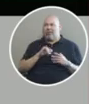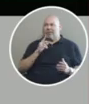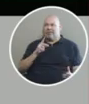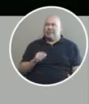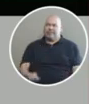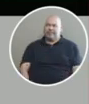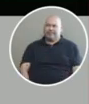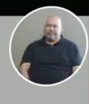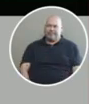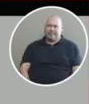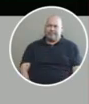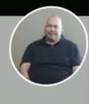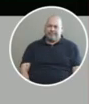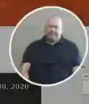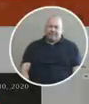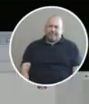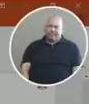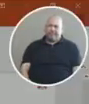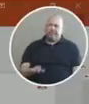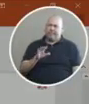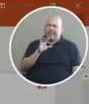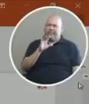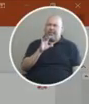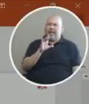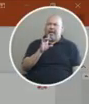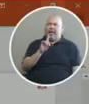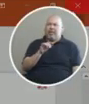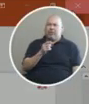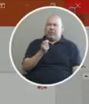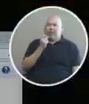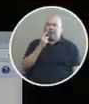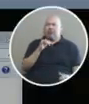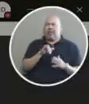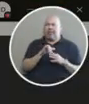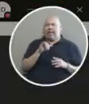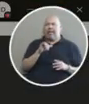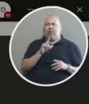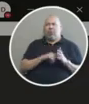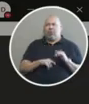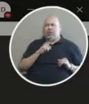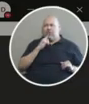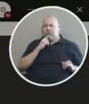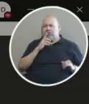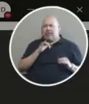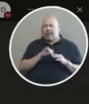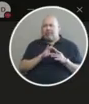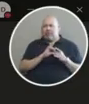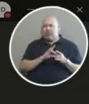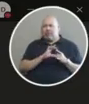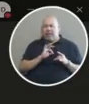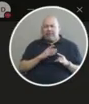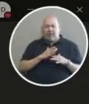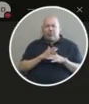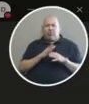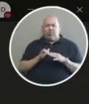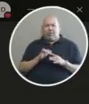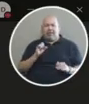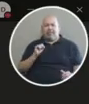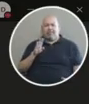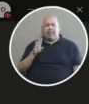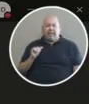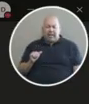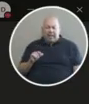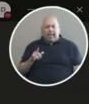see. So I do understand what you're referencing in terms of our partnership with the